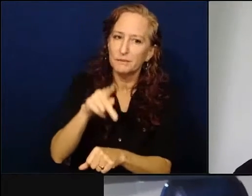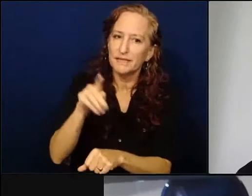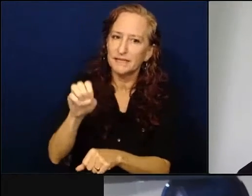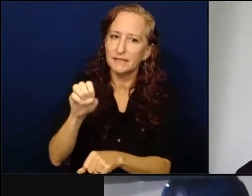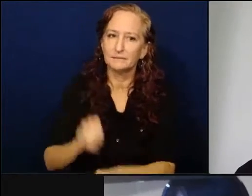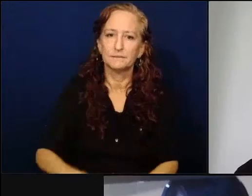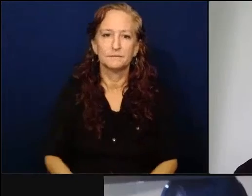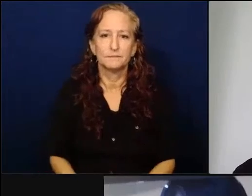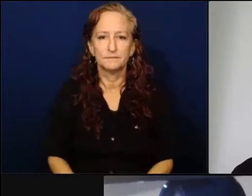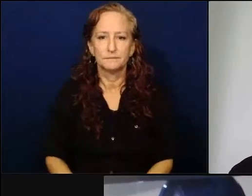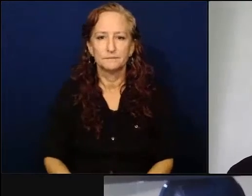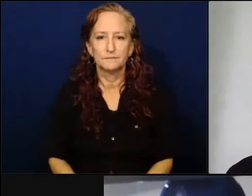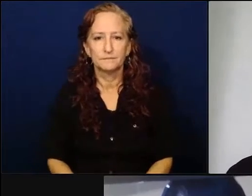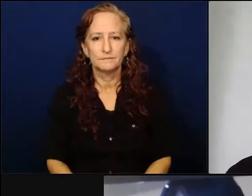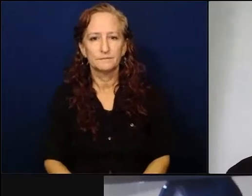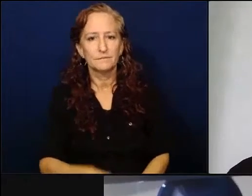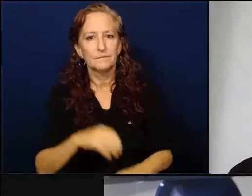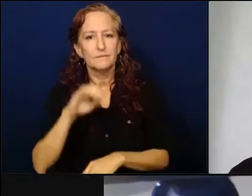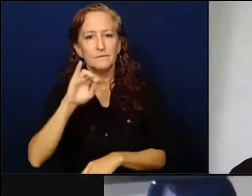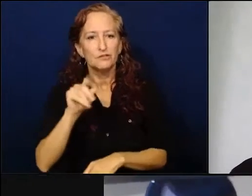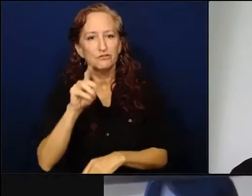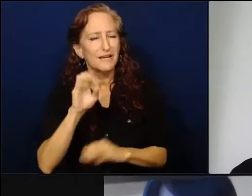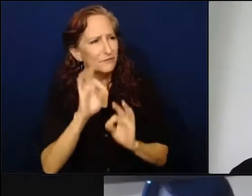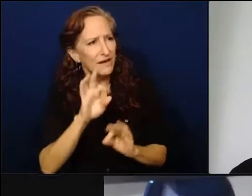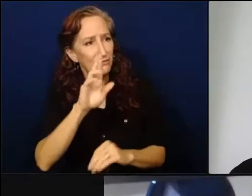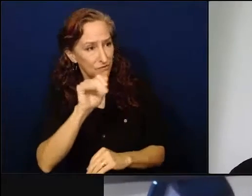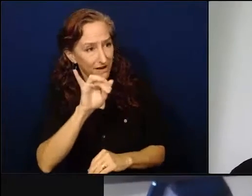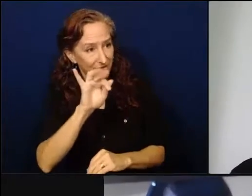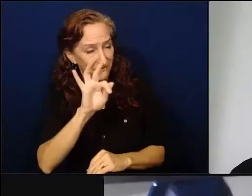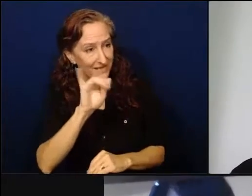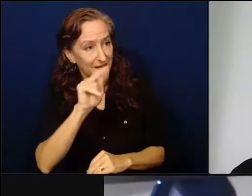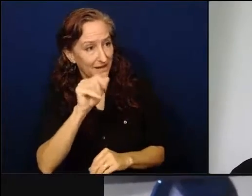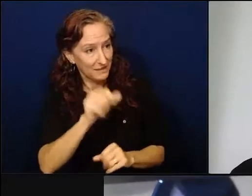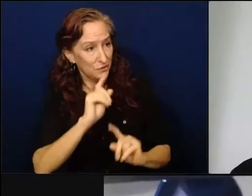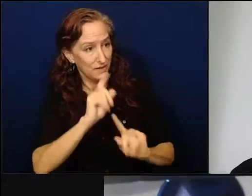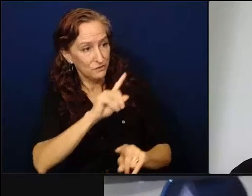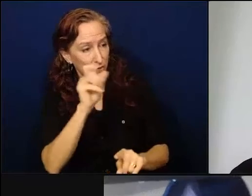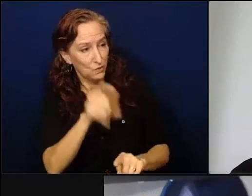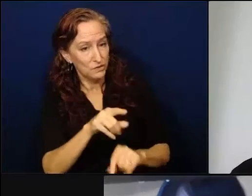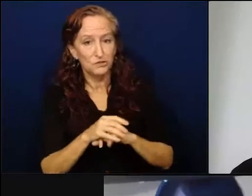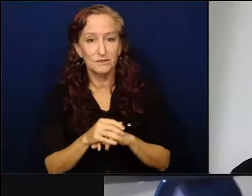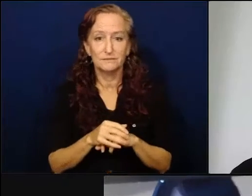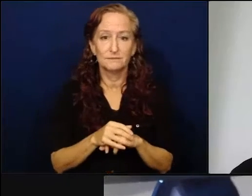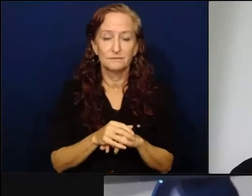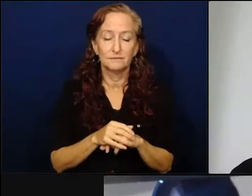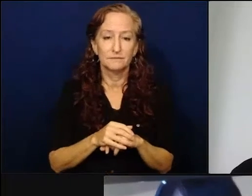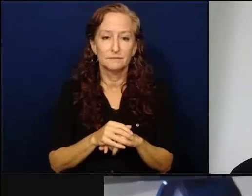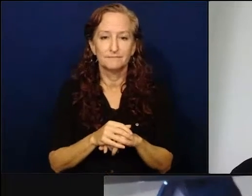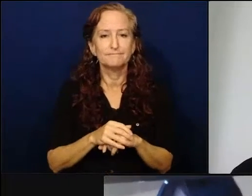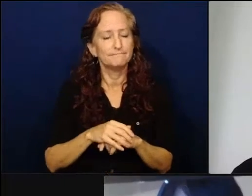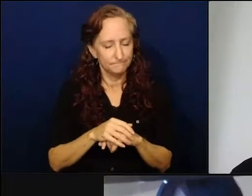Great. Rathna, can you answer that question also? Yeah, so my fundamental belief here is that, if